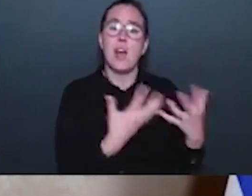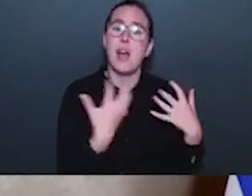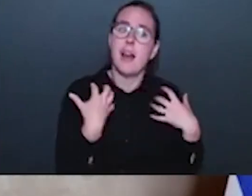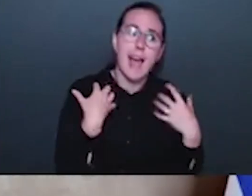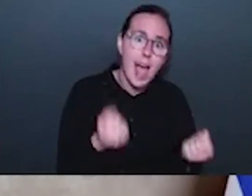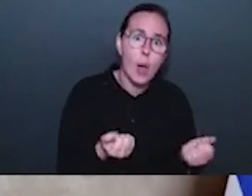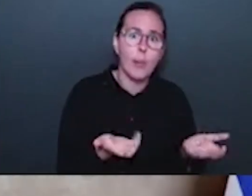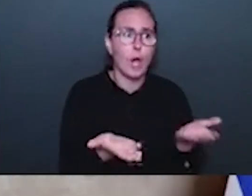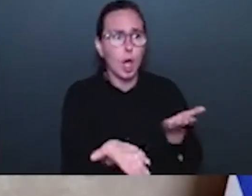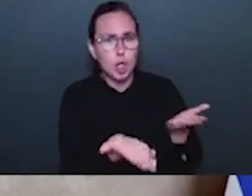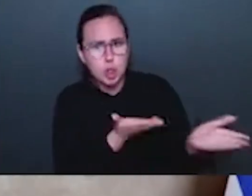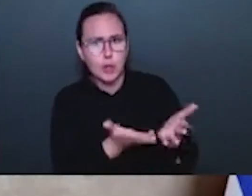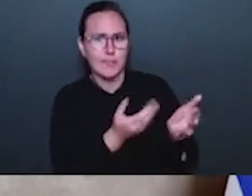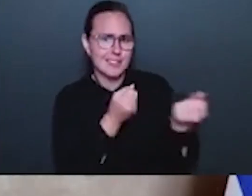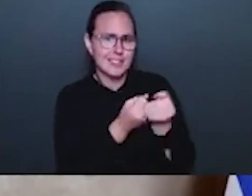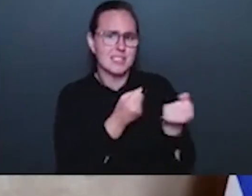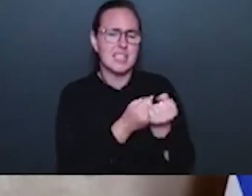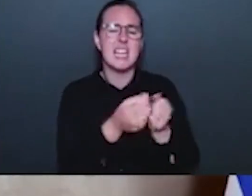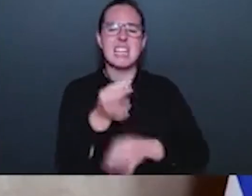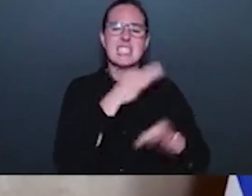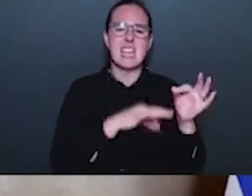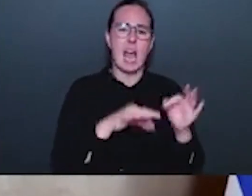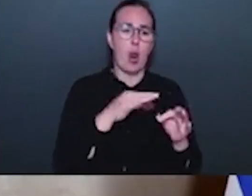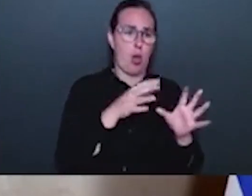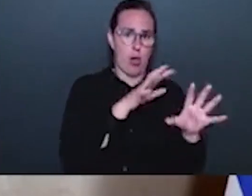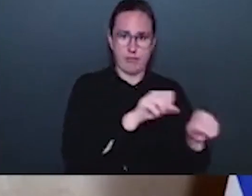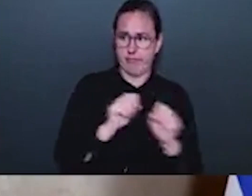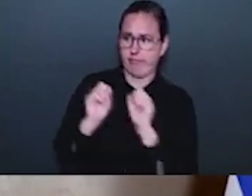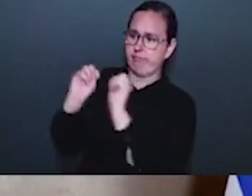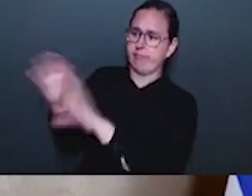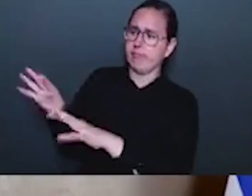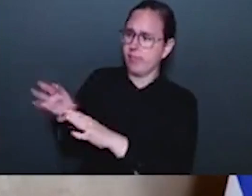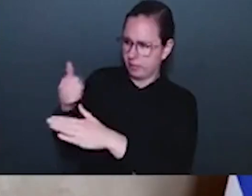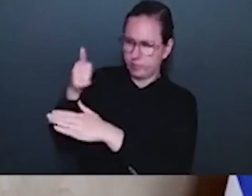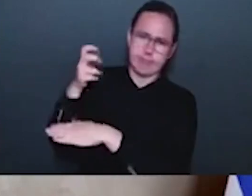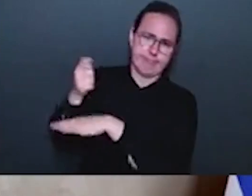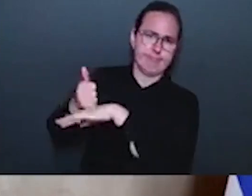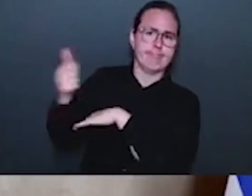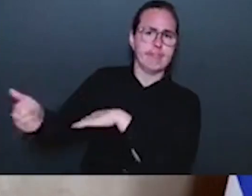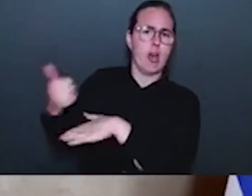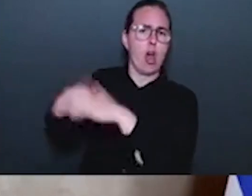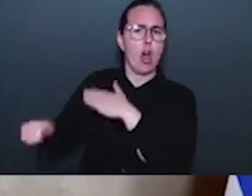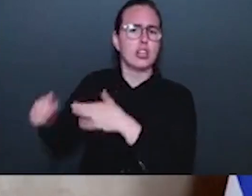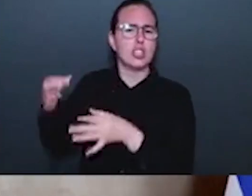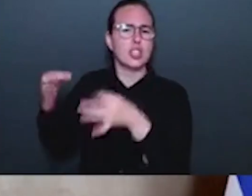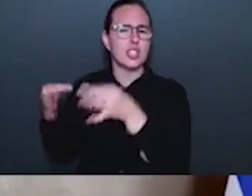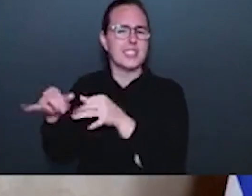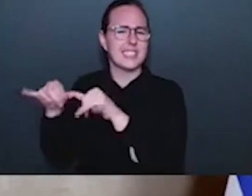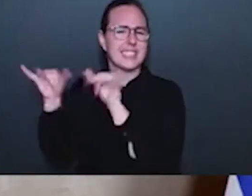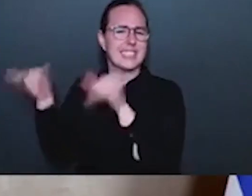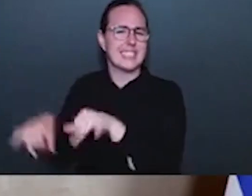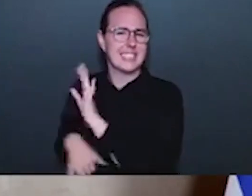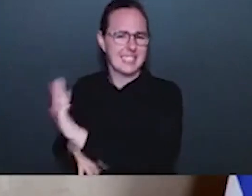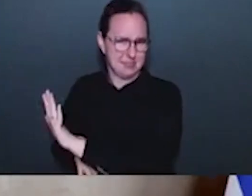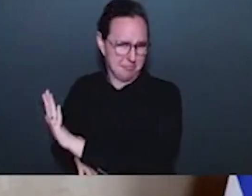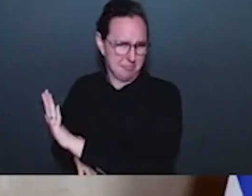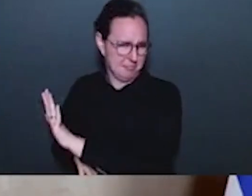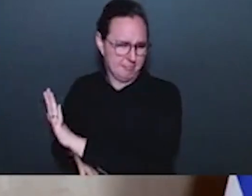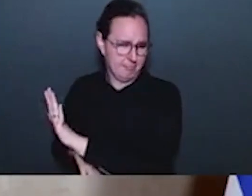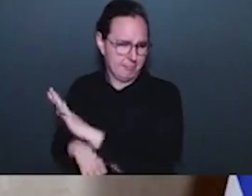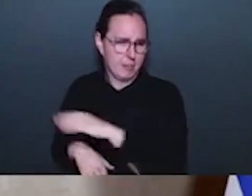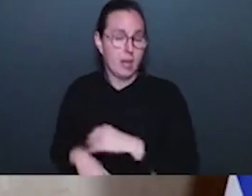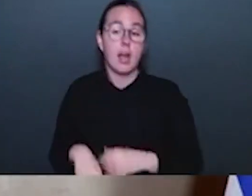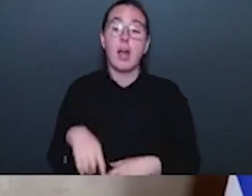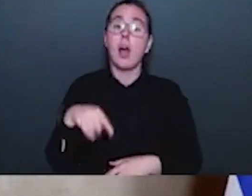the fear and shame that keep people who use drugs silent about their use or using alone, and help